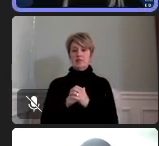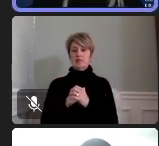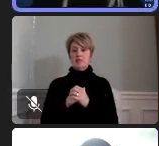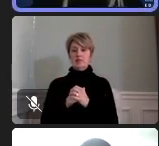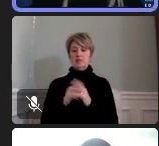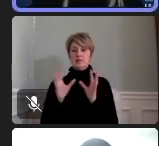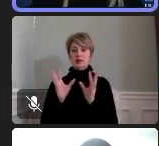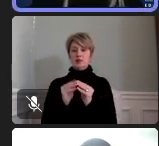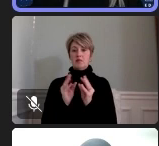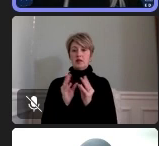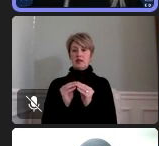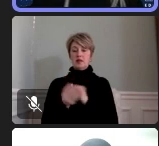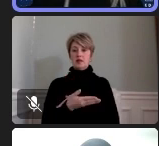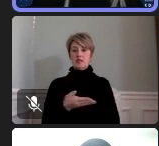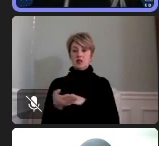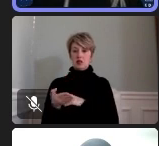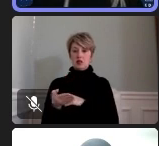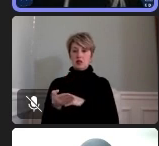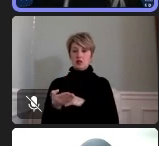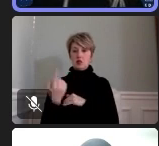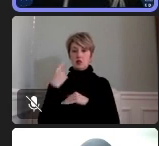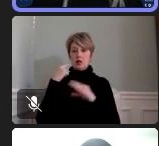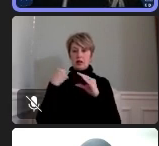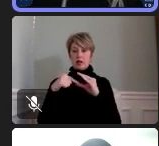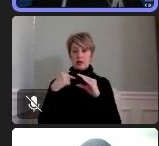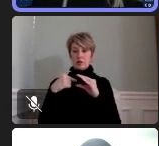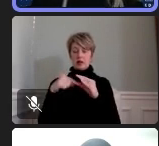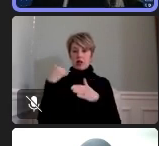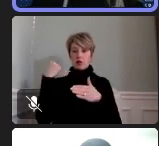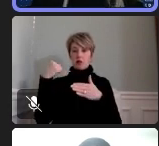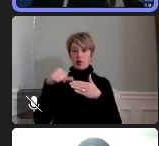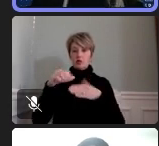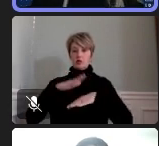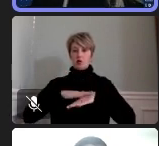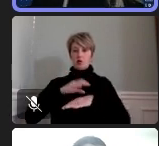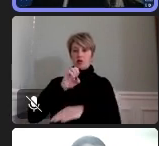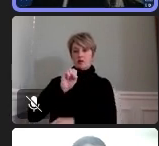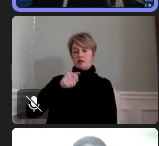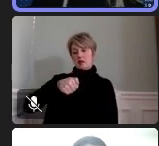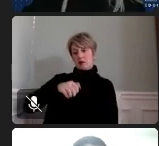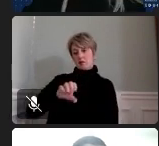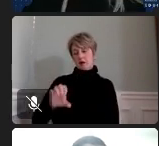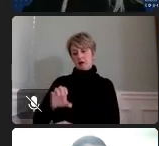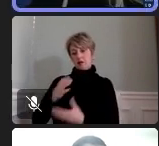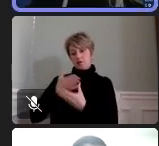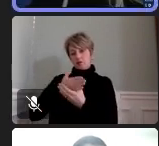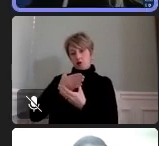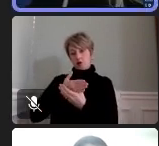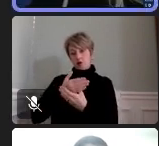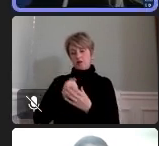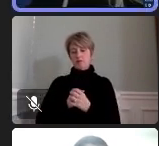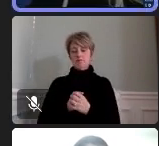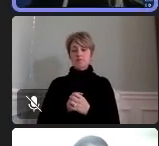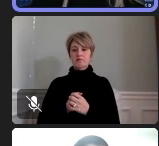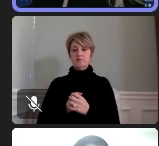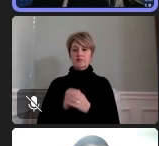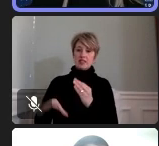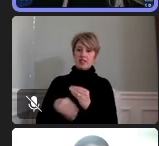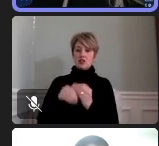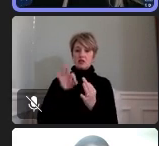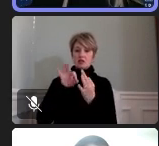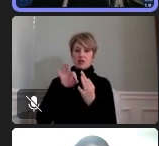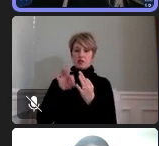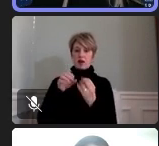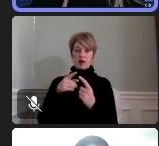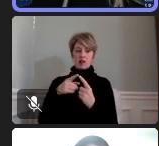Meeting materials are located in email and posted in the SAPEC meeting Google folder. Additional feedback from members